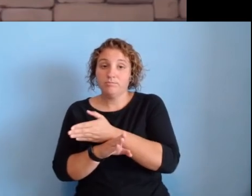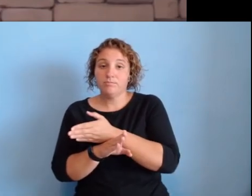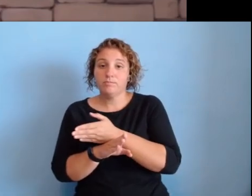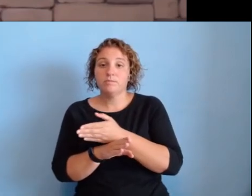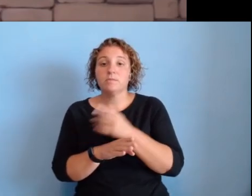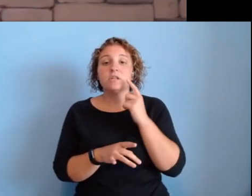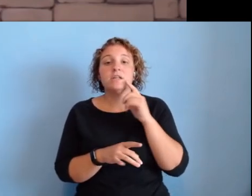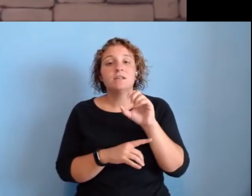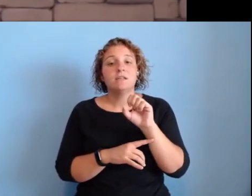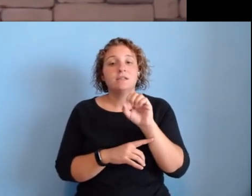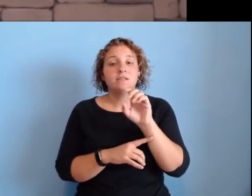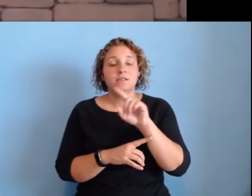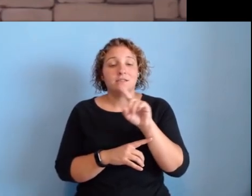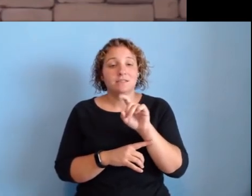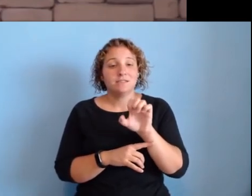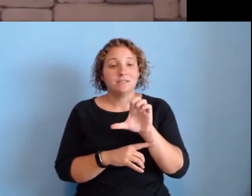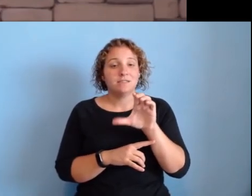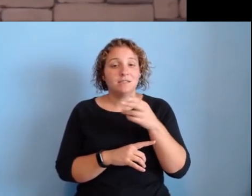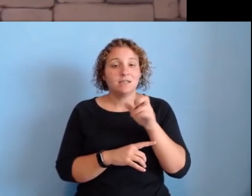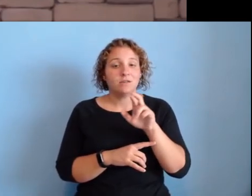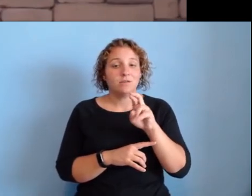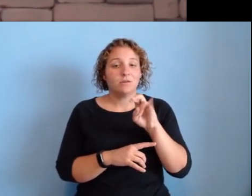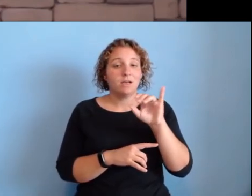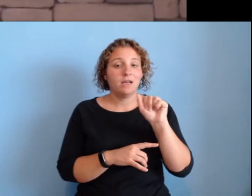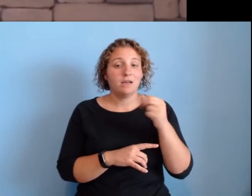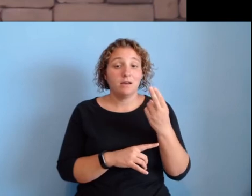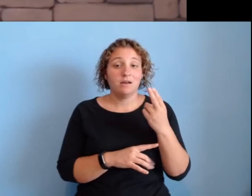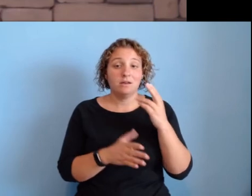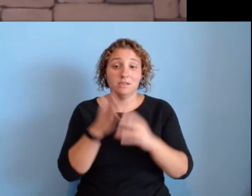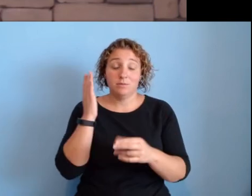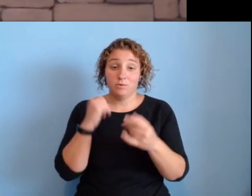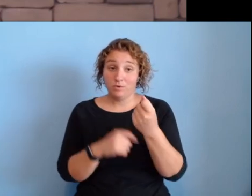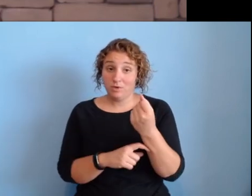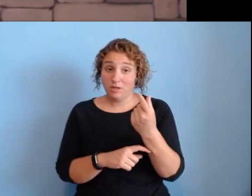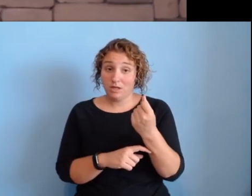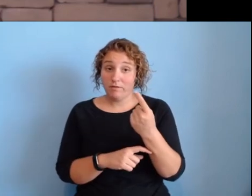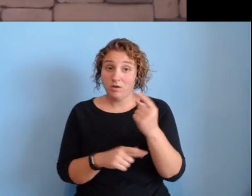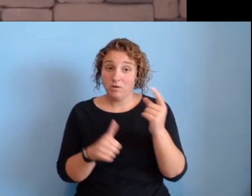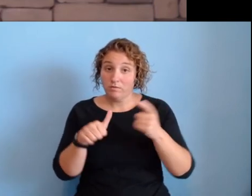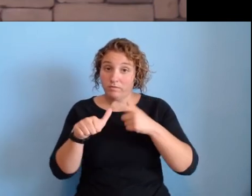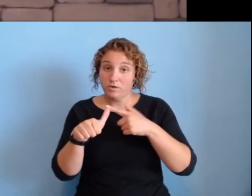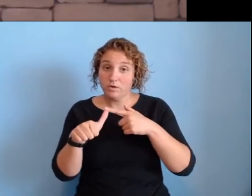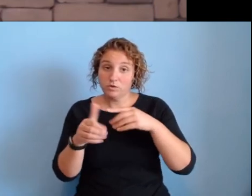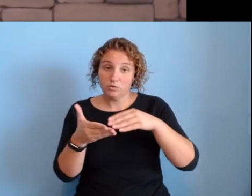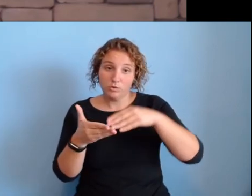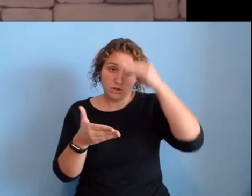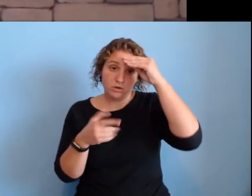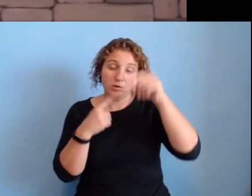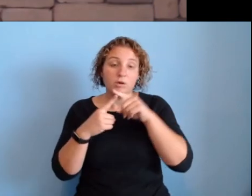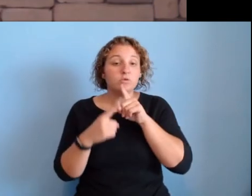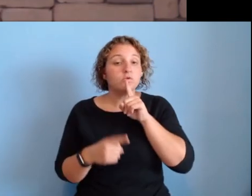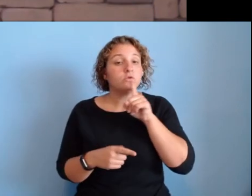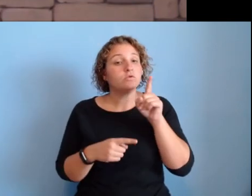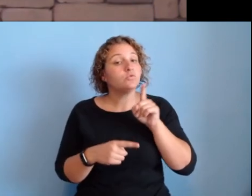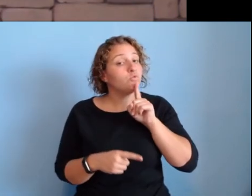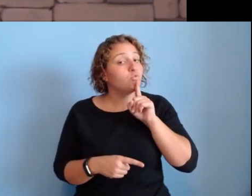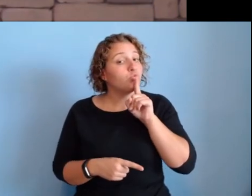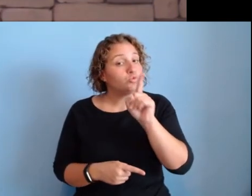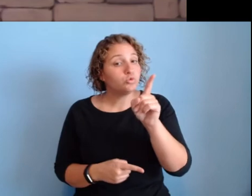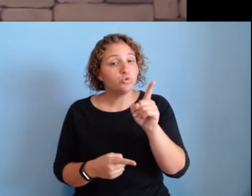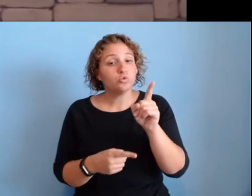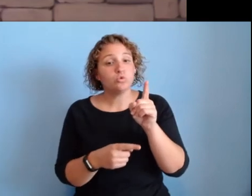Zechariah chapter 11. In Zechariah chapter 11, first we learn of the true shepherd. We